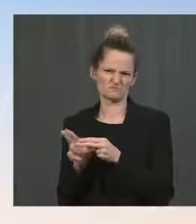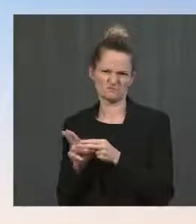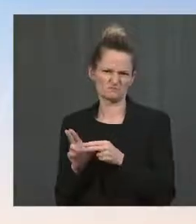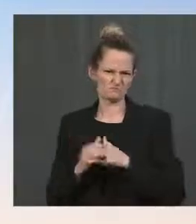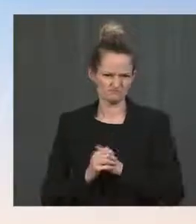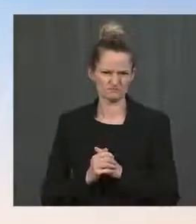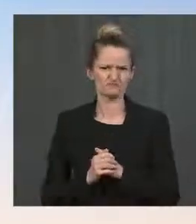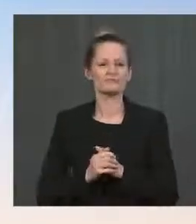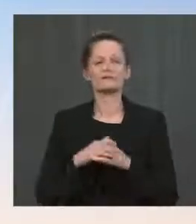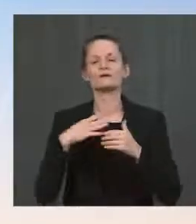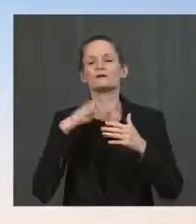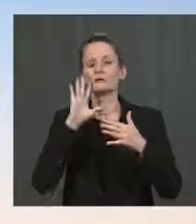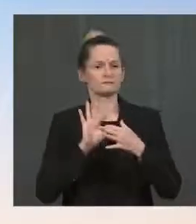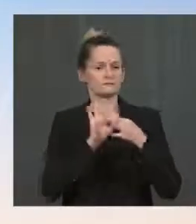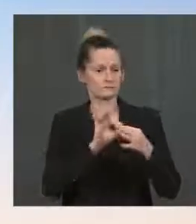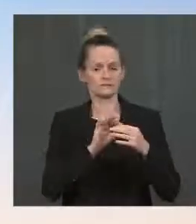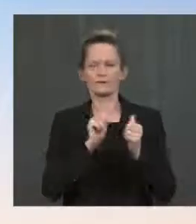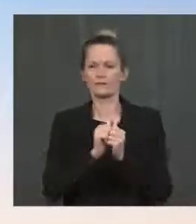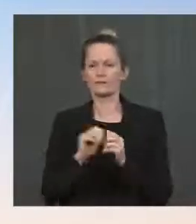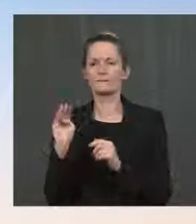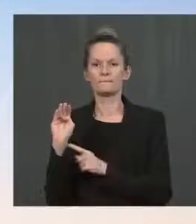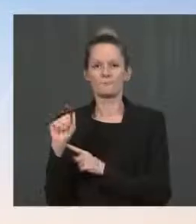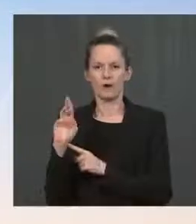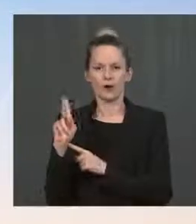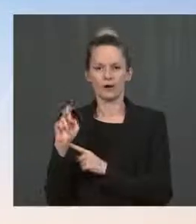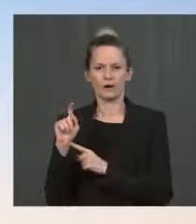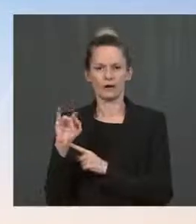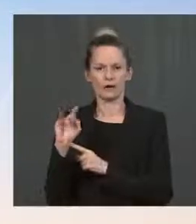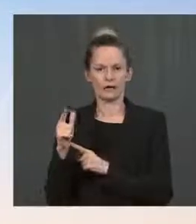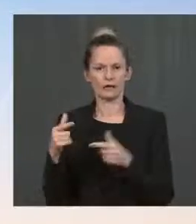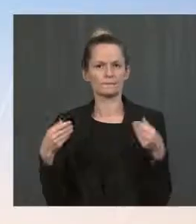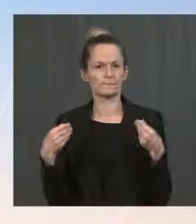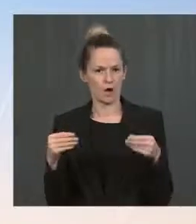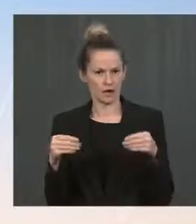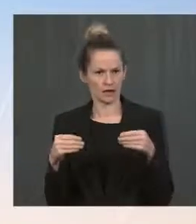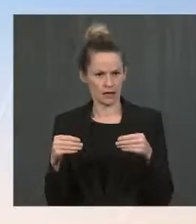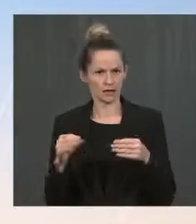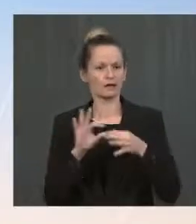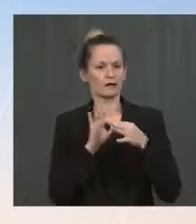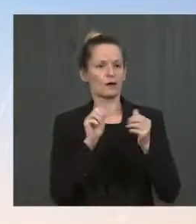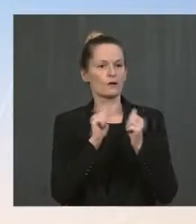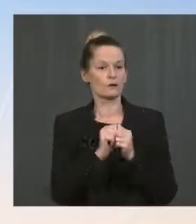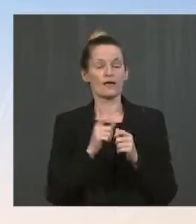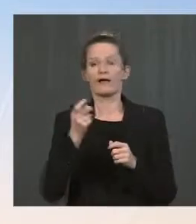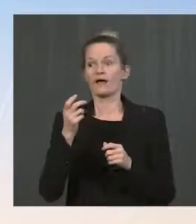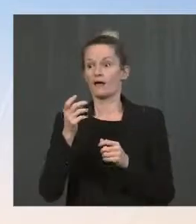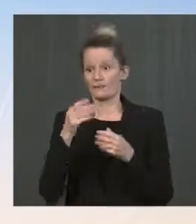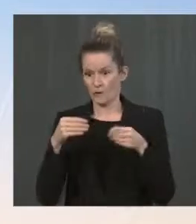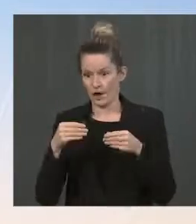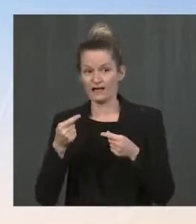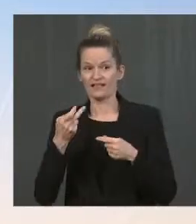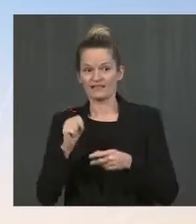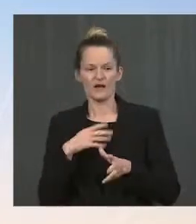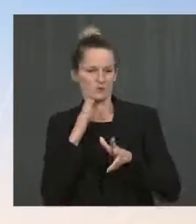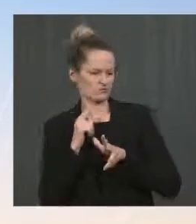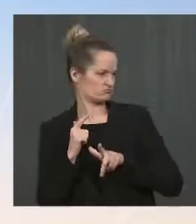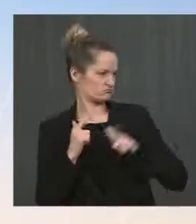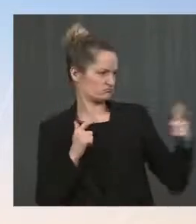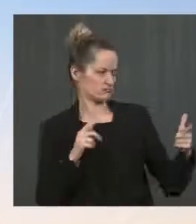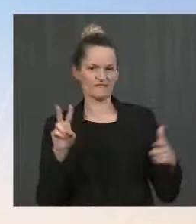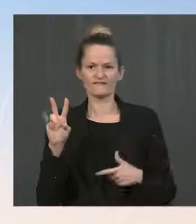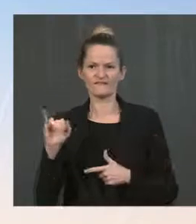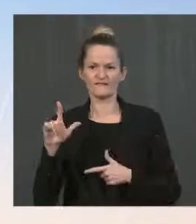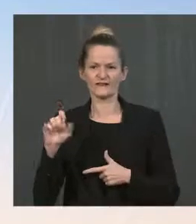then let Secretary Vilsack really get into the steps we're taking as an administration. But as Jen said,